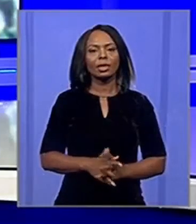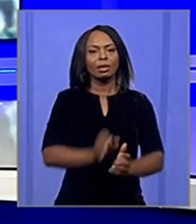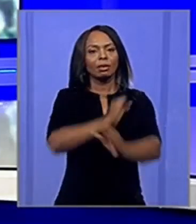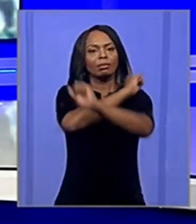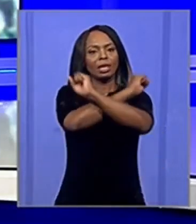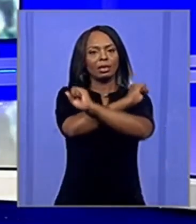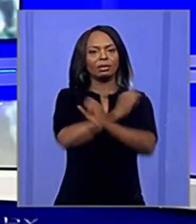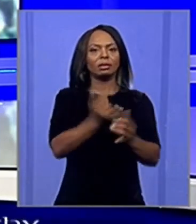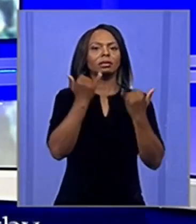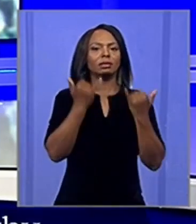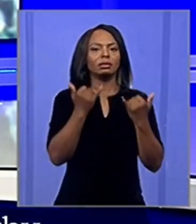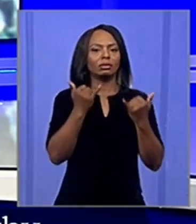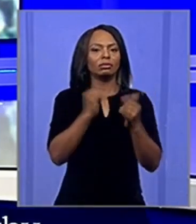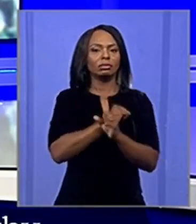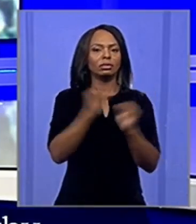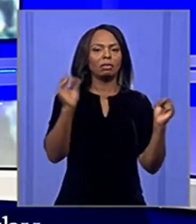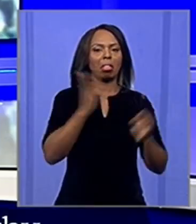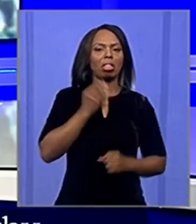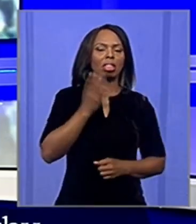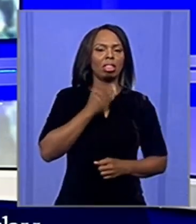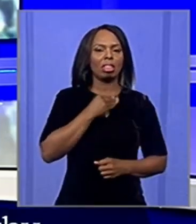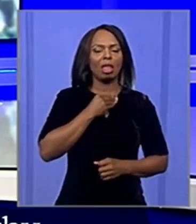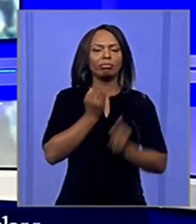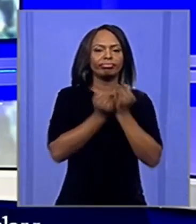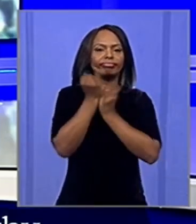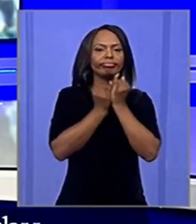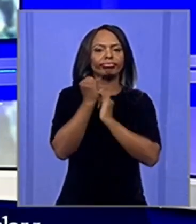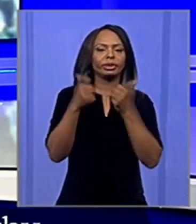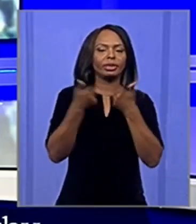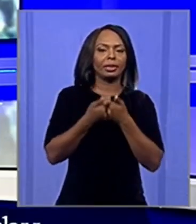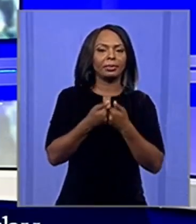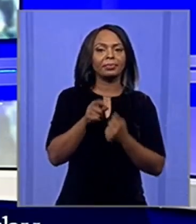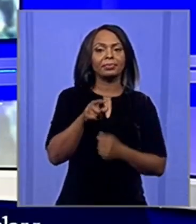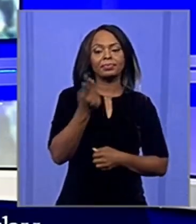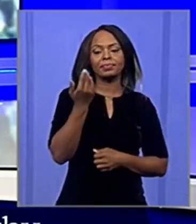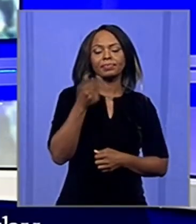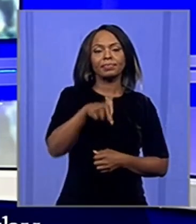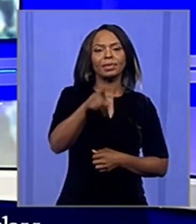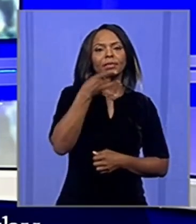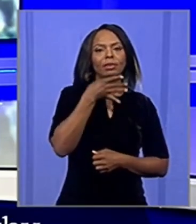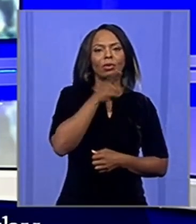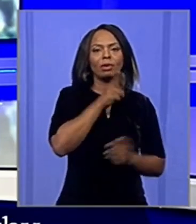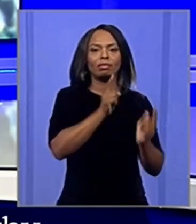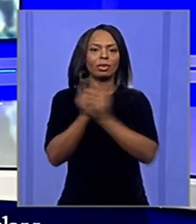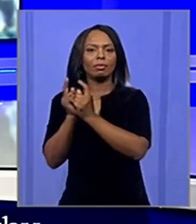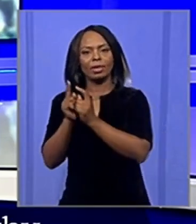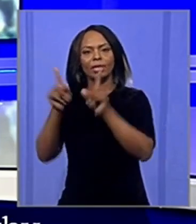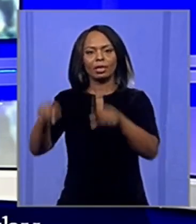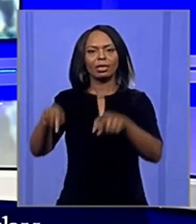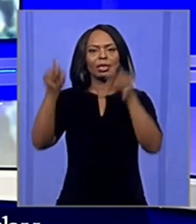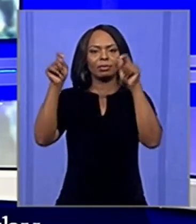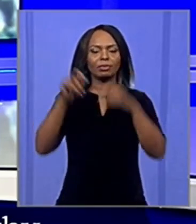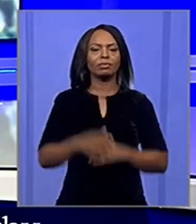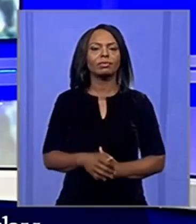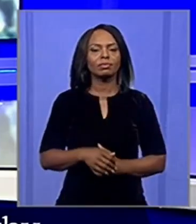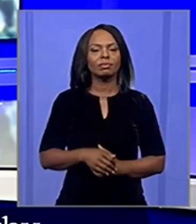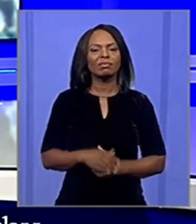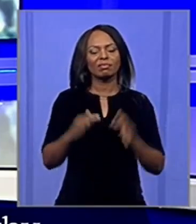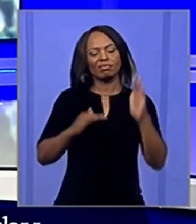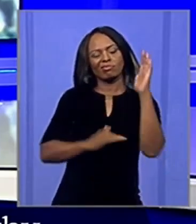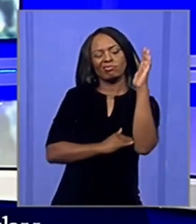Orlando Pirates ga ine ya akanya ka motshameko wa bone wa la matlhatso wa derby fa e tshameka le Cape Town Spurs e kwa tlase molokong